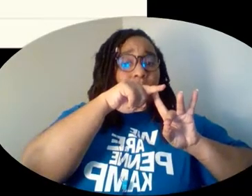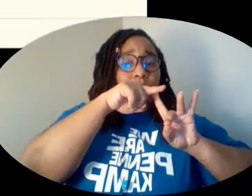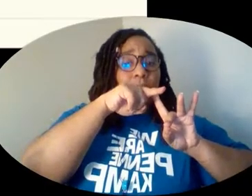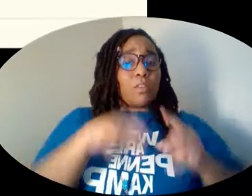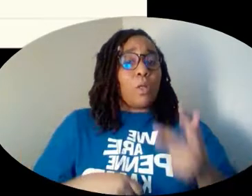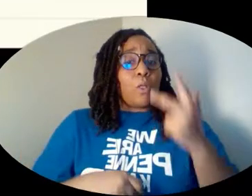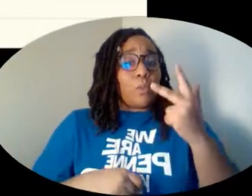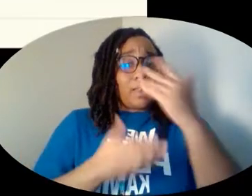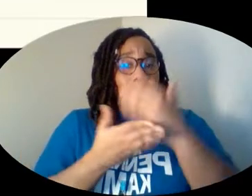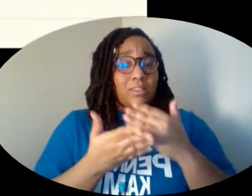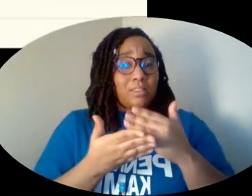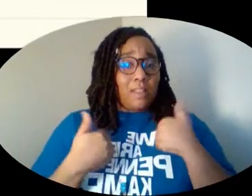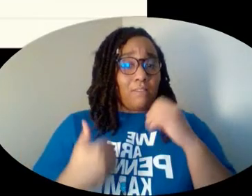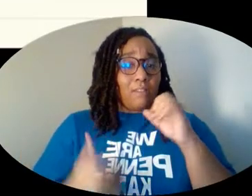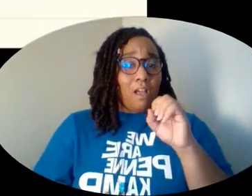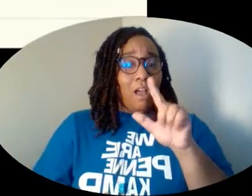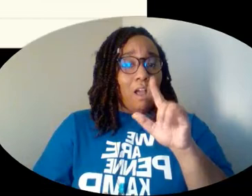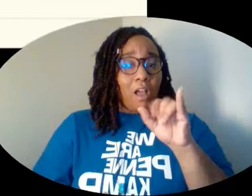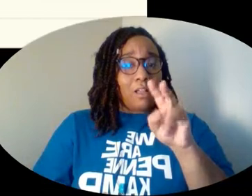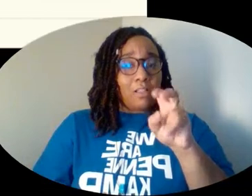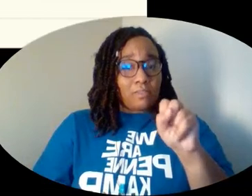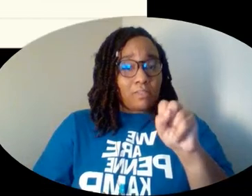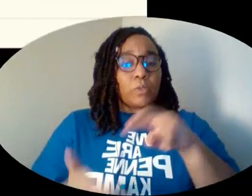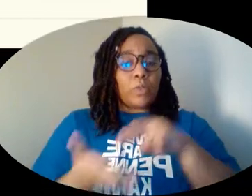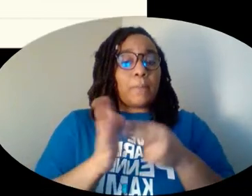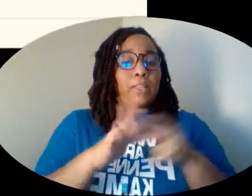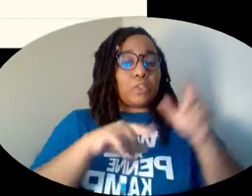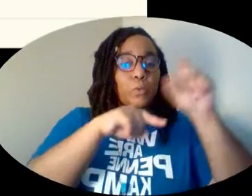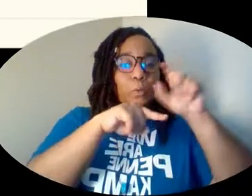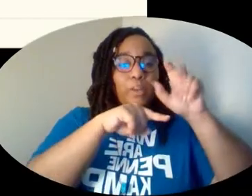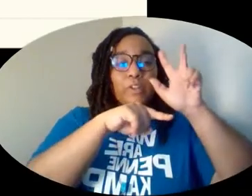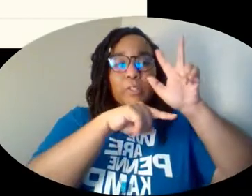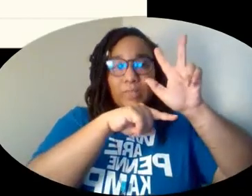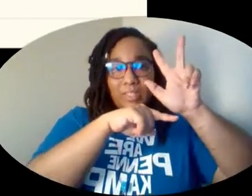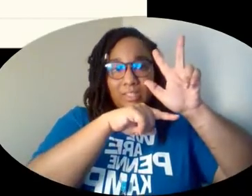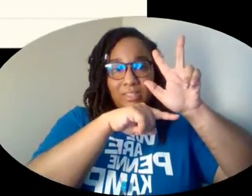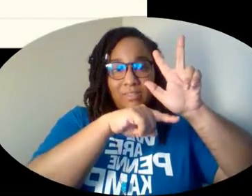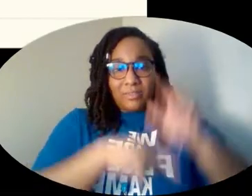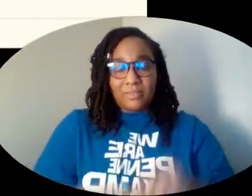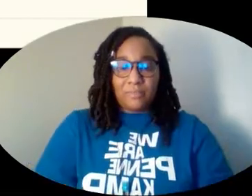3 slices have olives, so the numerator is 3.